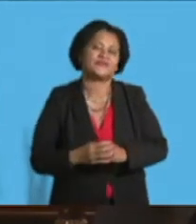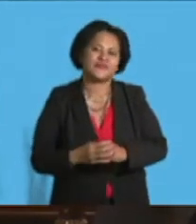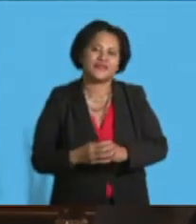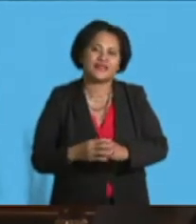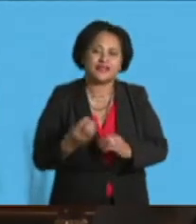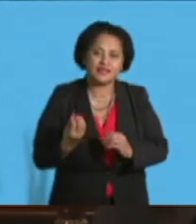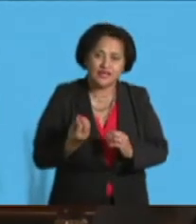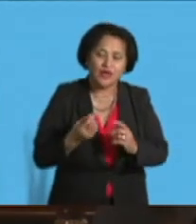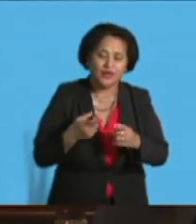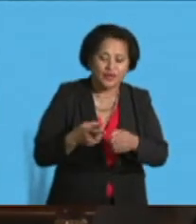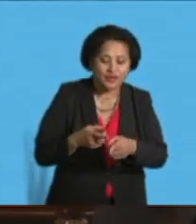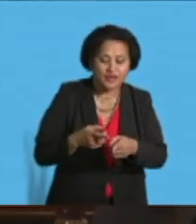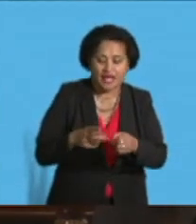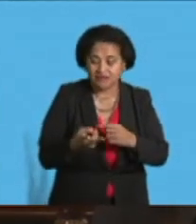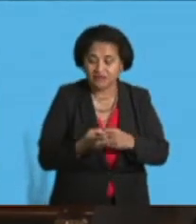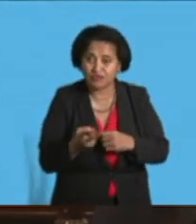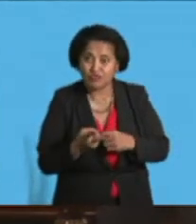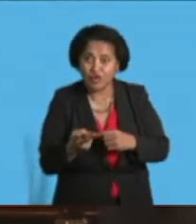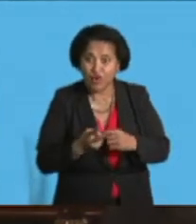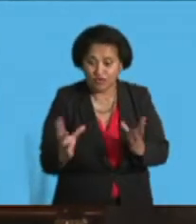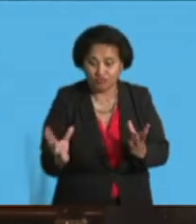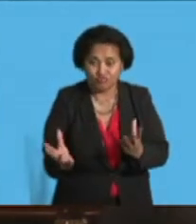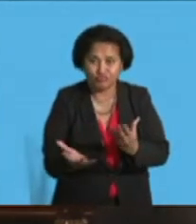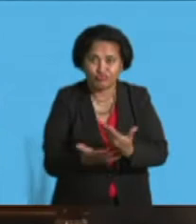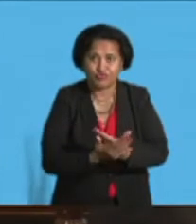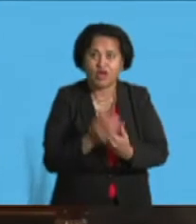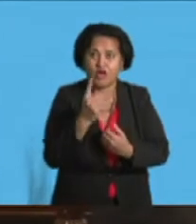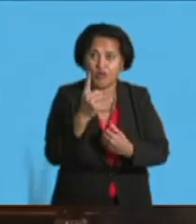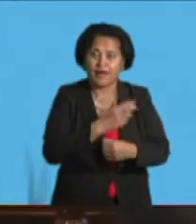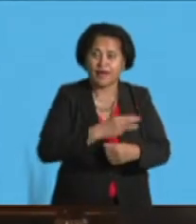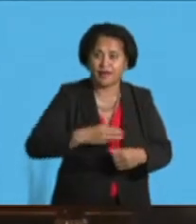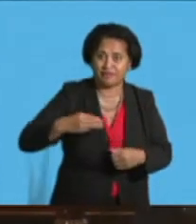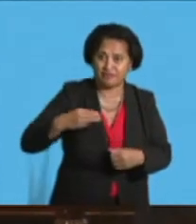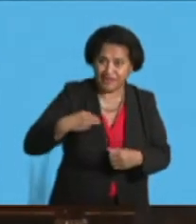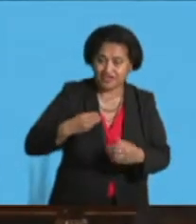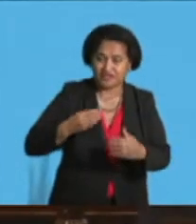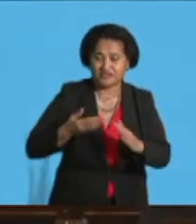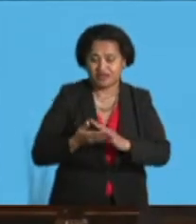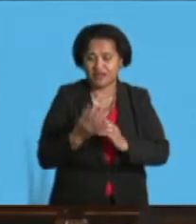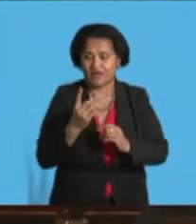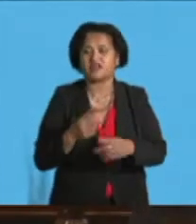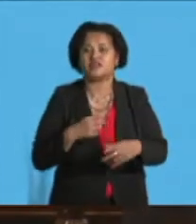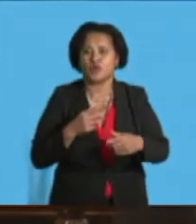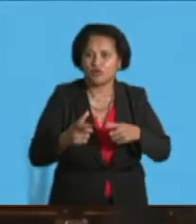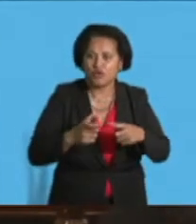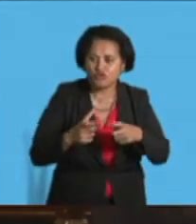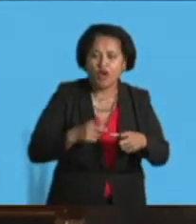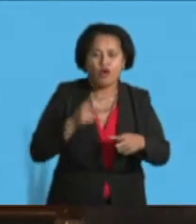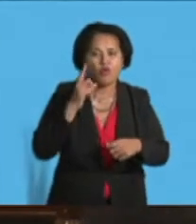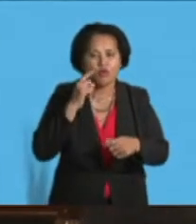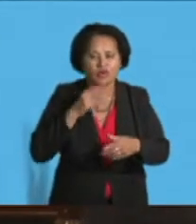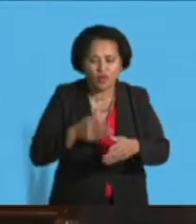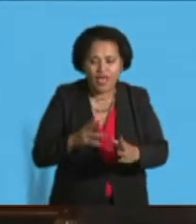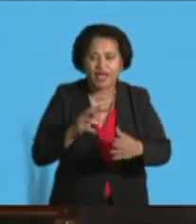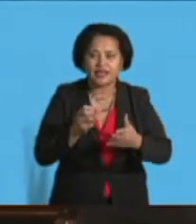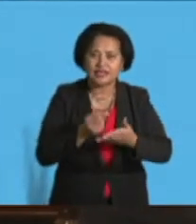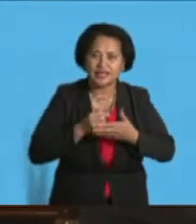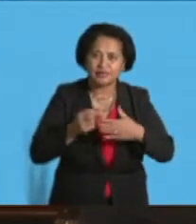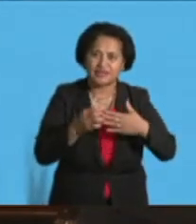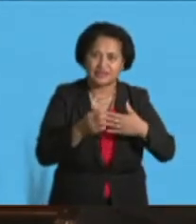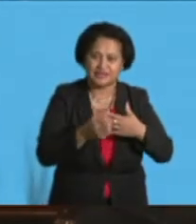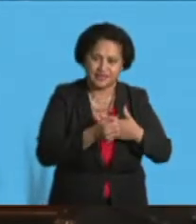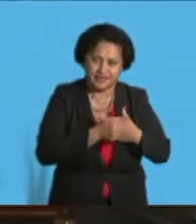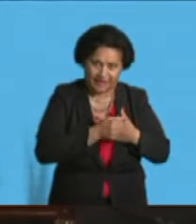the formulation of Ministry of Waterways and Environment reflects government's vision to manage our water resources and safeguard our environment through an